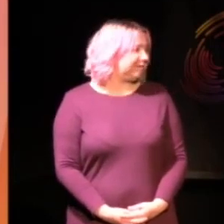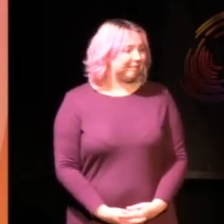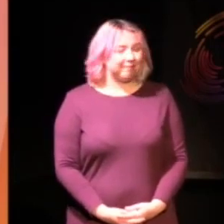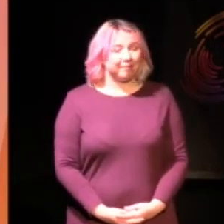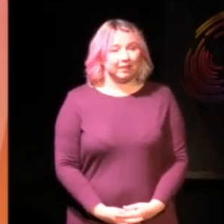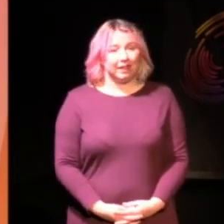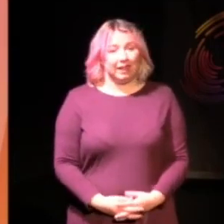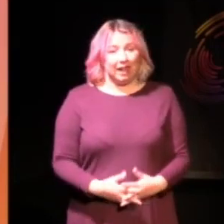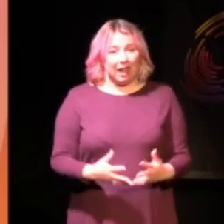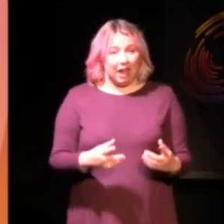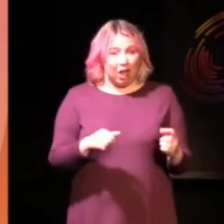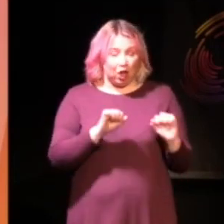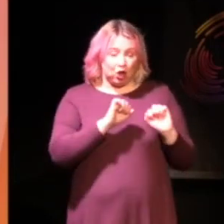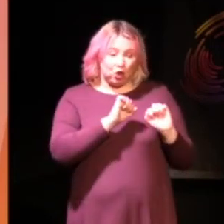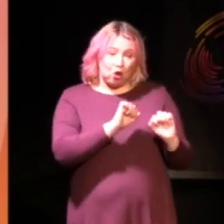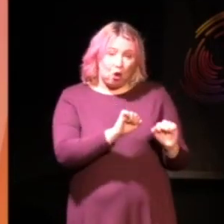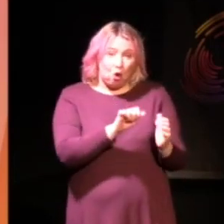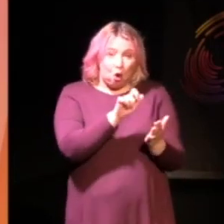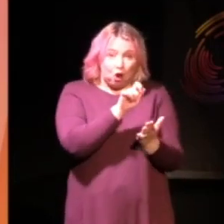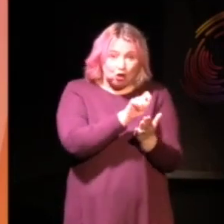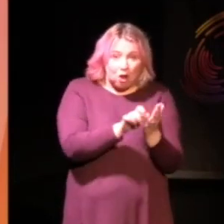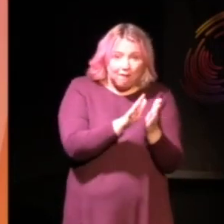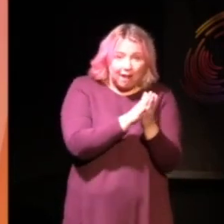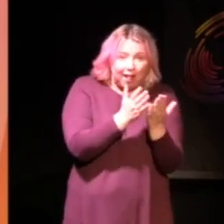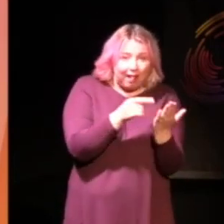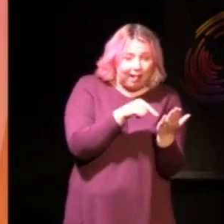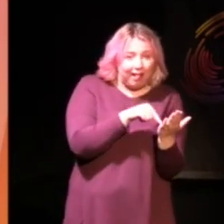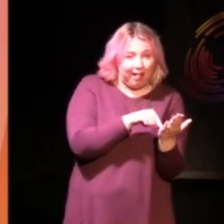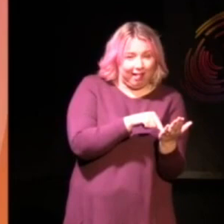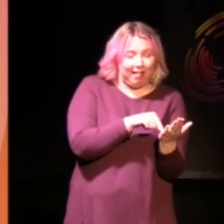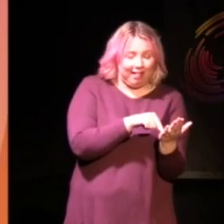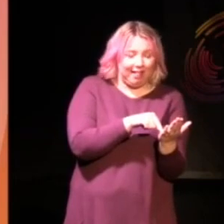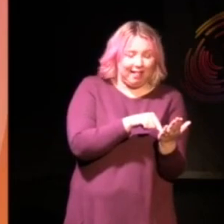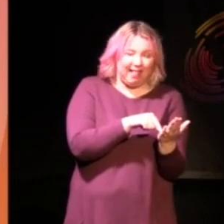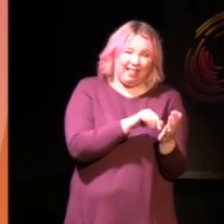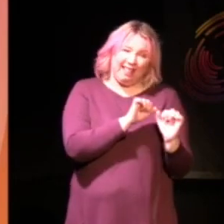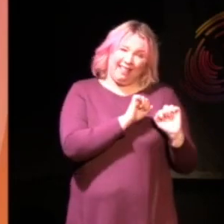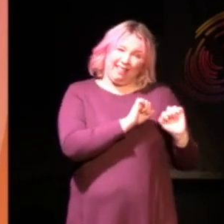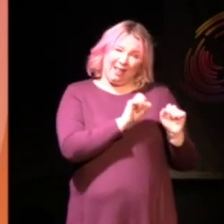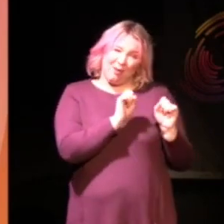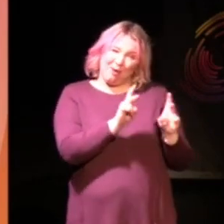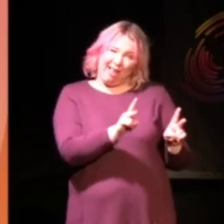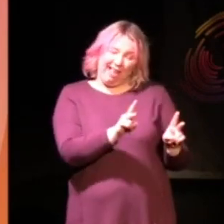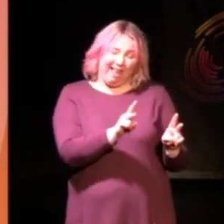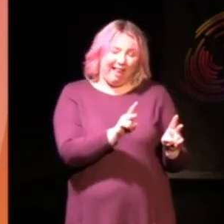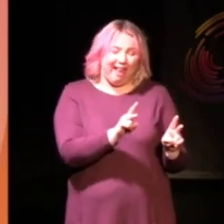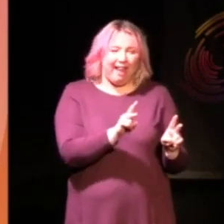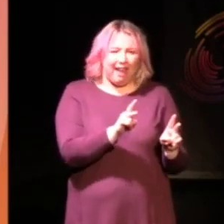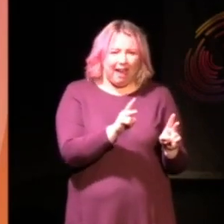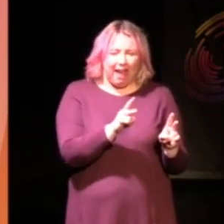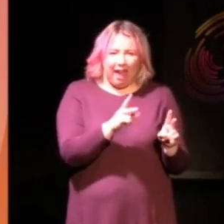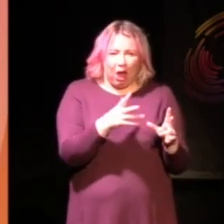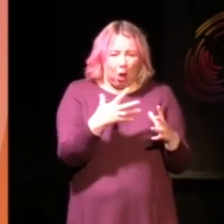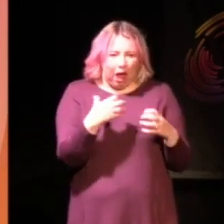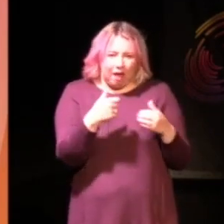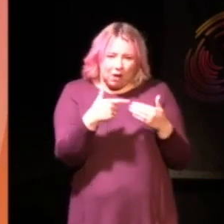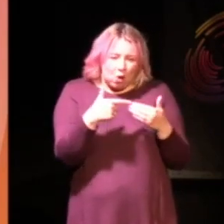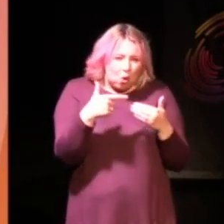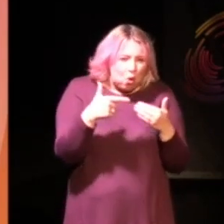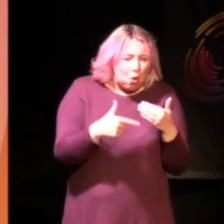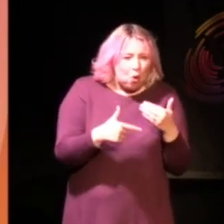Well, like your novels, you embark and then there's a density at the same time as